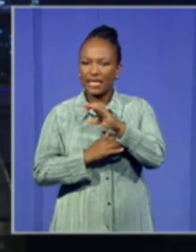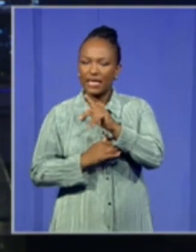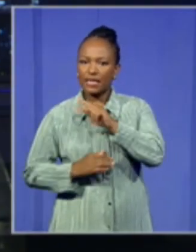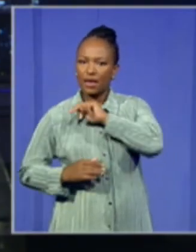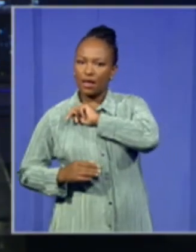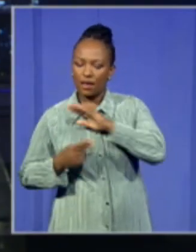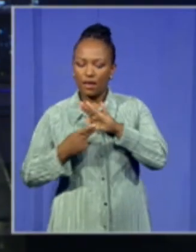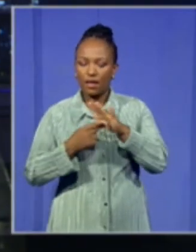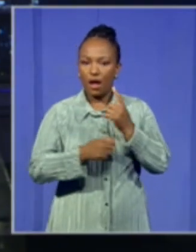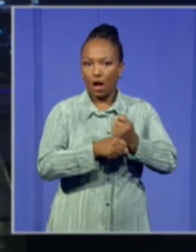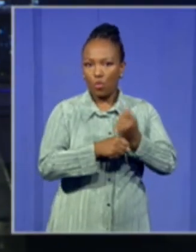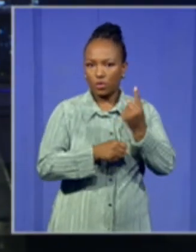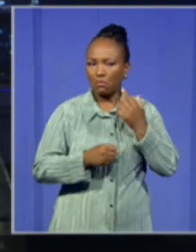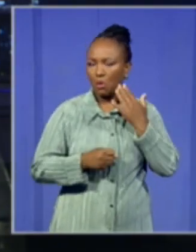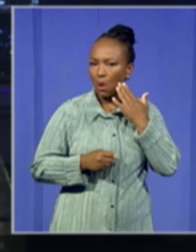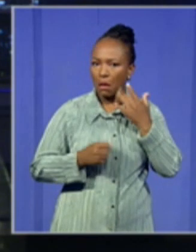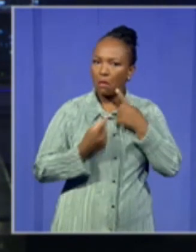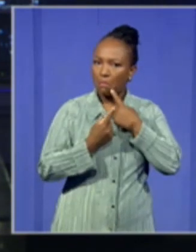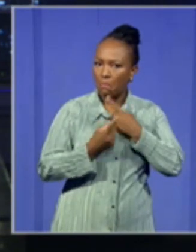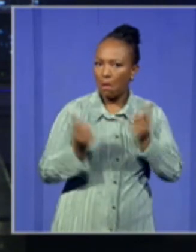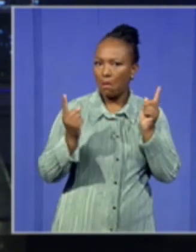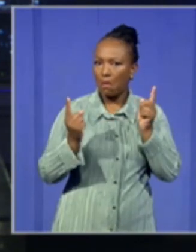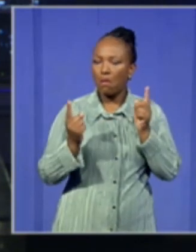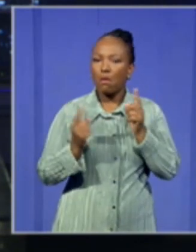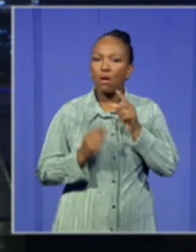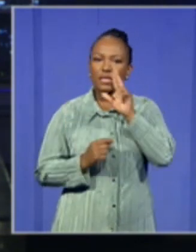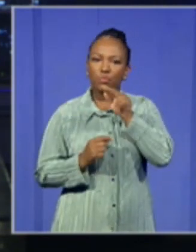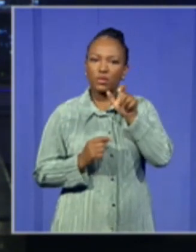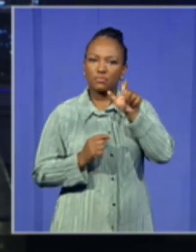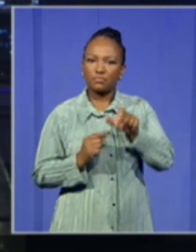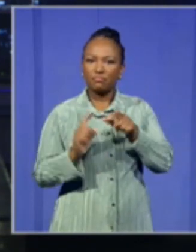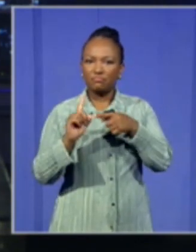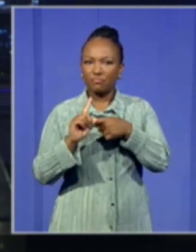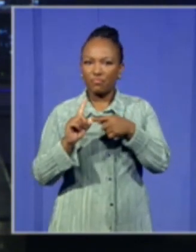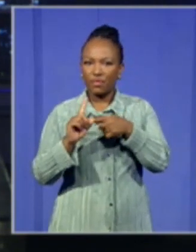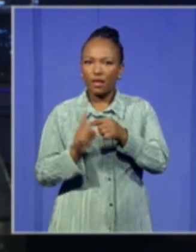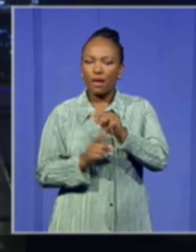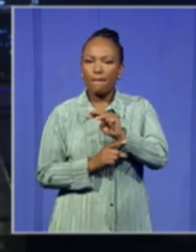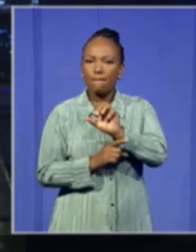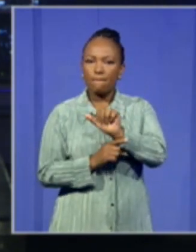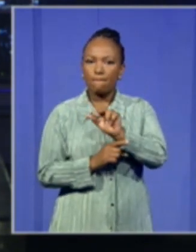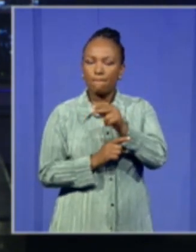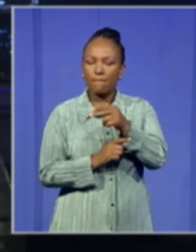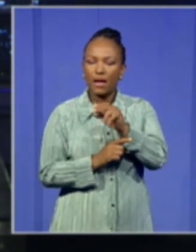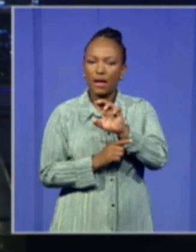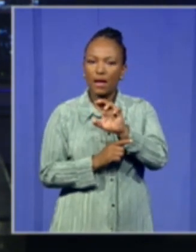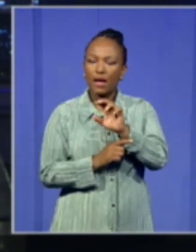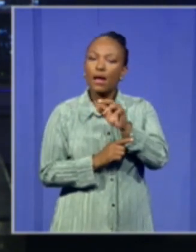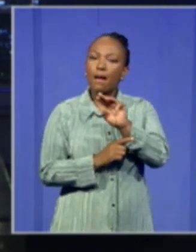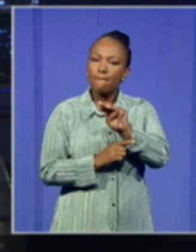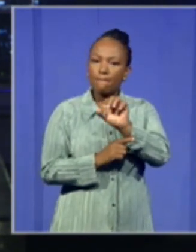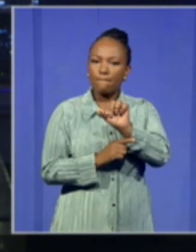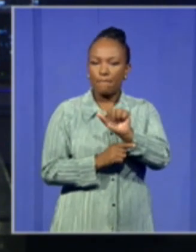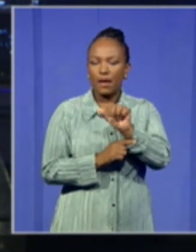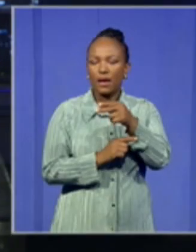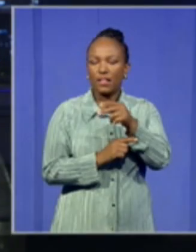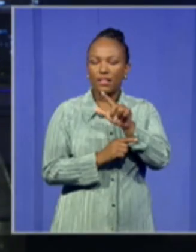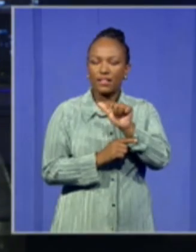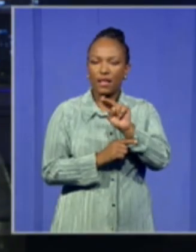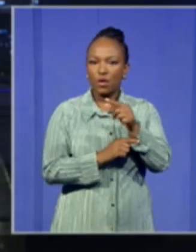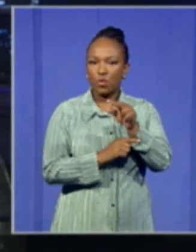le Gauteng. Mme sebueledi sa lekoko Mahlengi Pengu Motsiri a re go ka tsewa tshwetso nngwe le nngwe. NEC